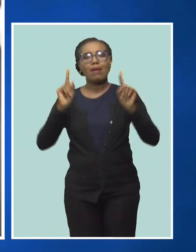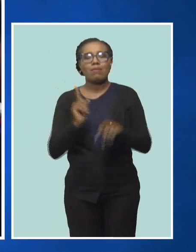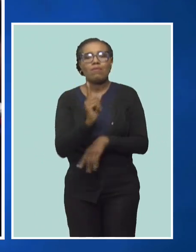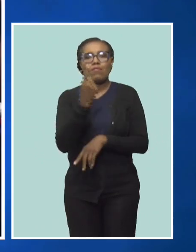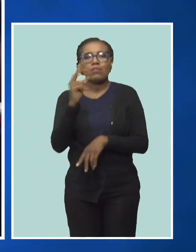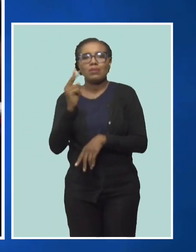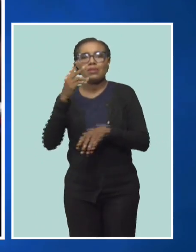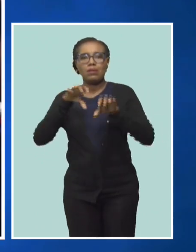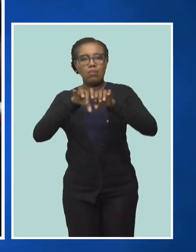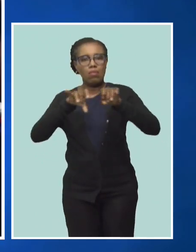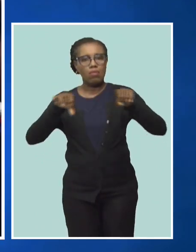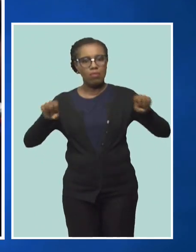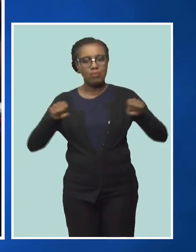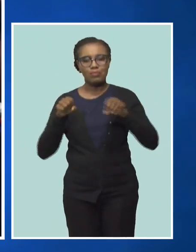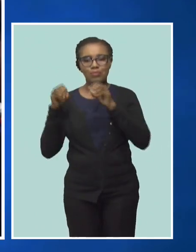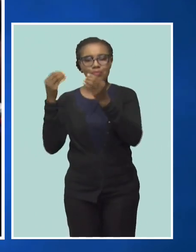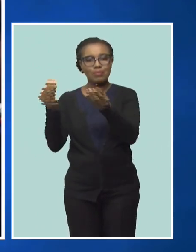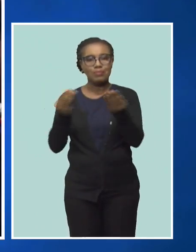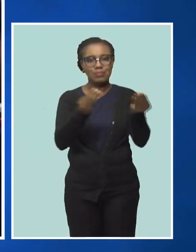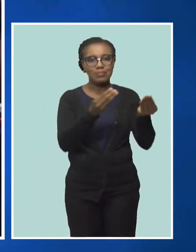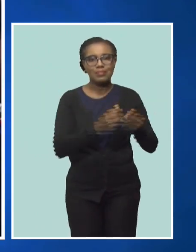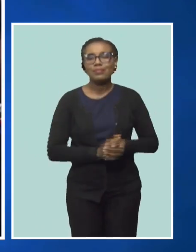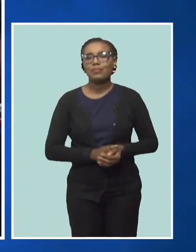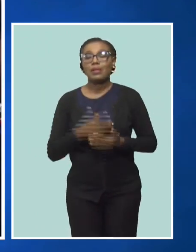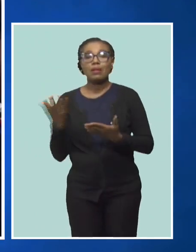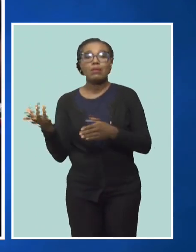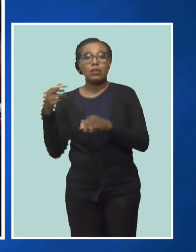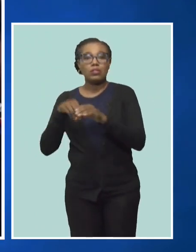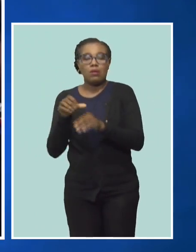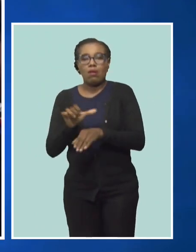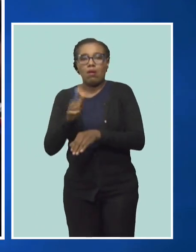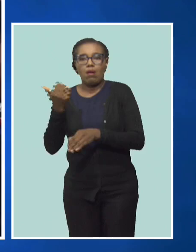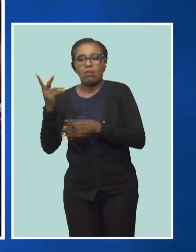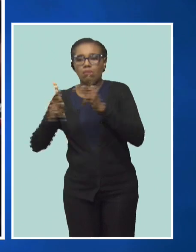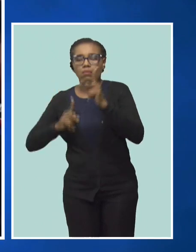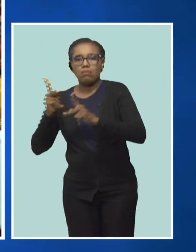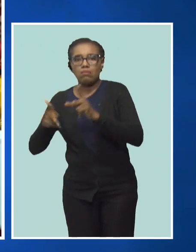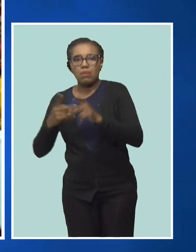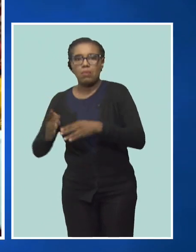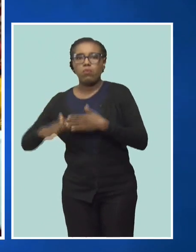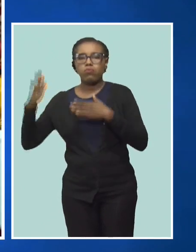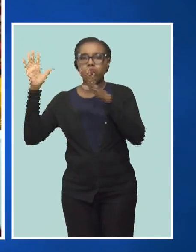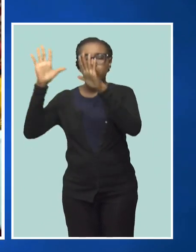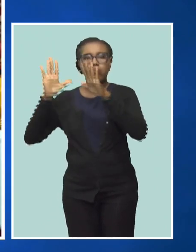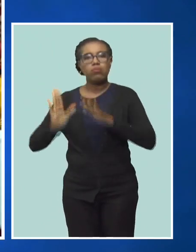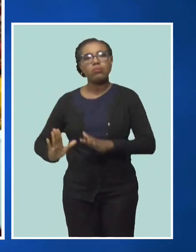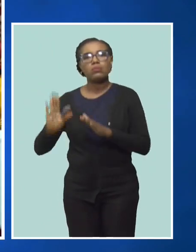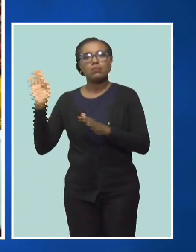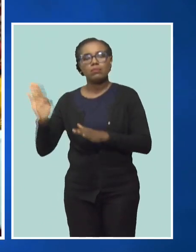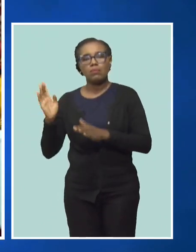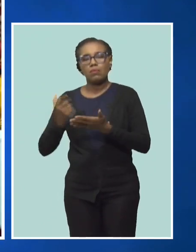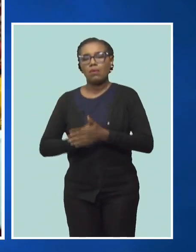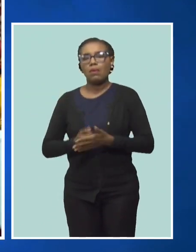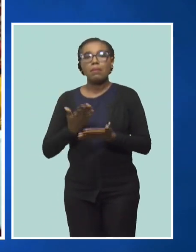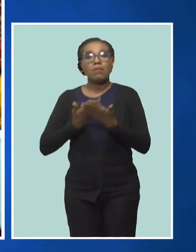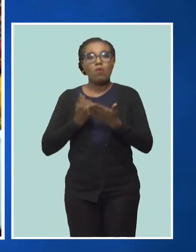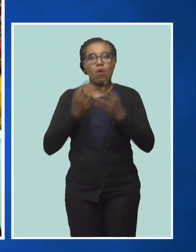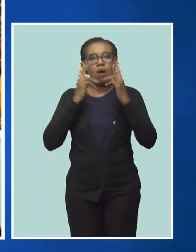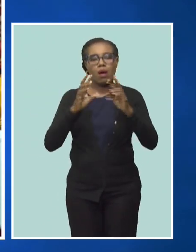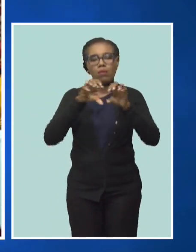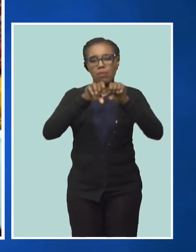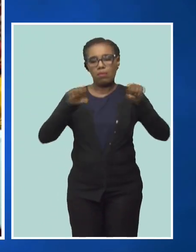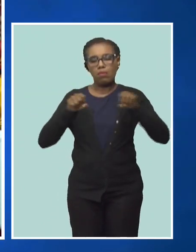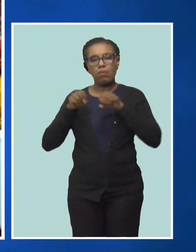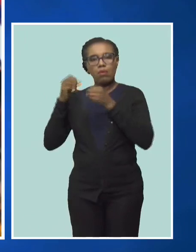degrees. Joining them for the occasion were several outstanding Barbadians on whom honorary degrees were conferred.